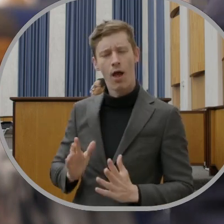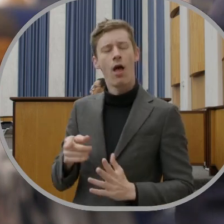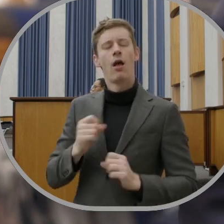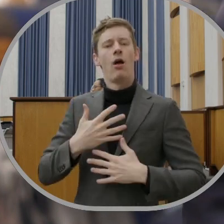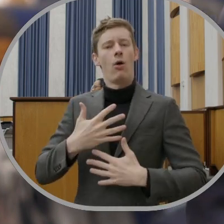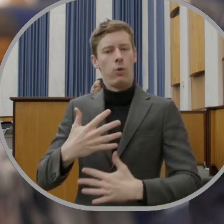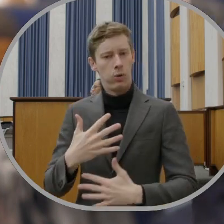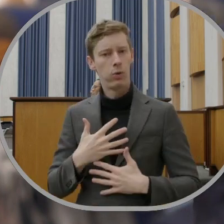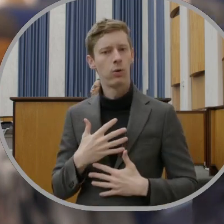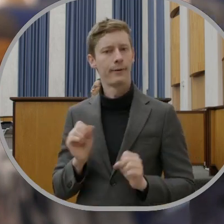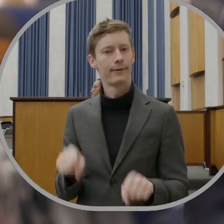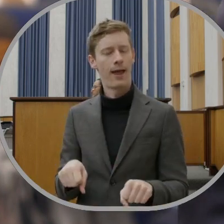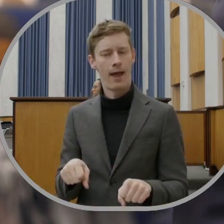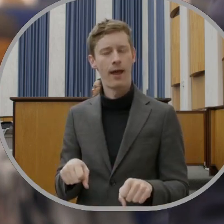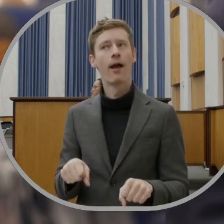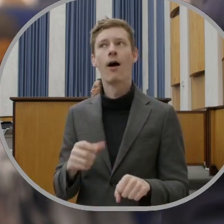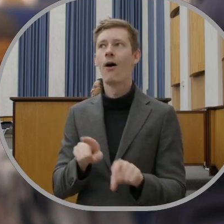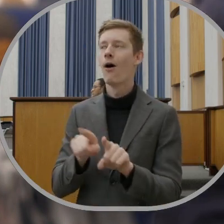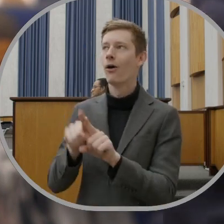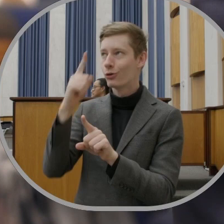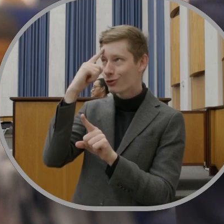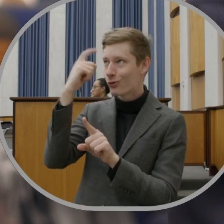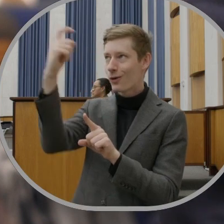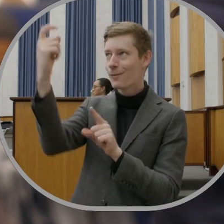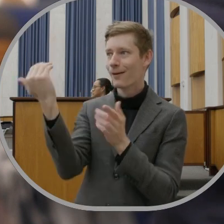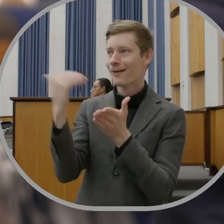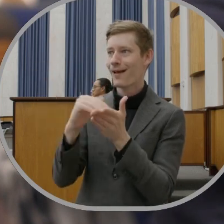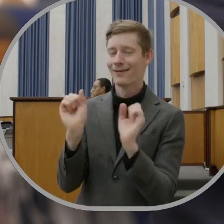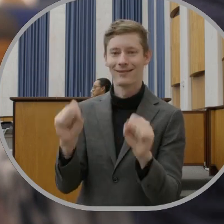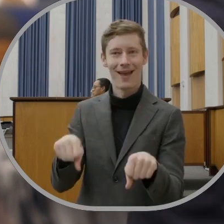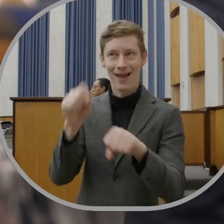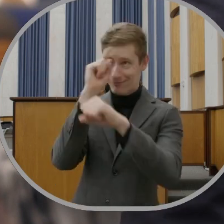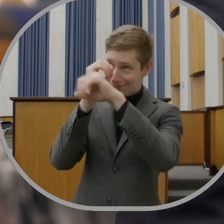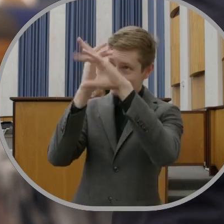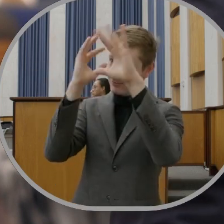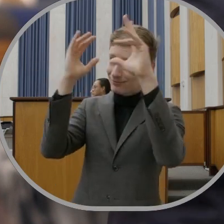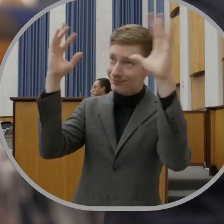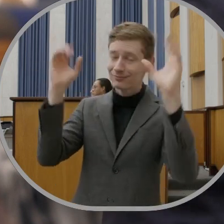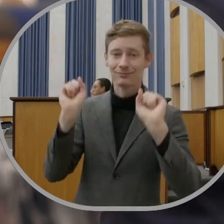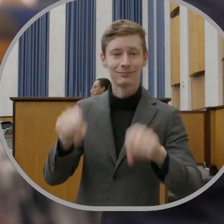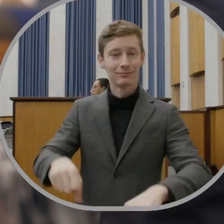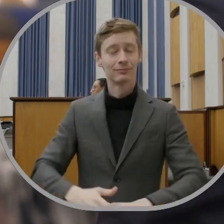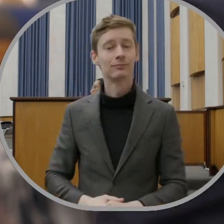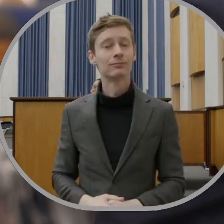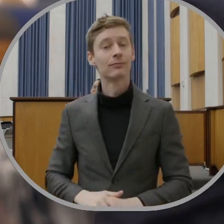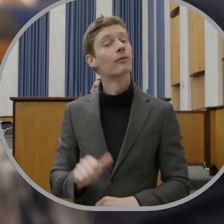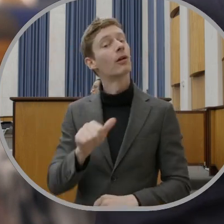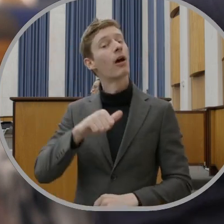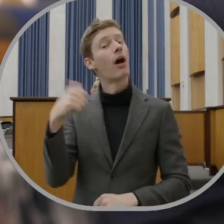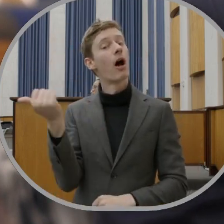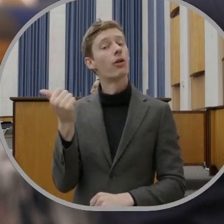an opportunity for them to dream again. Another initiative that is key to reducing